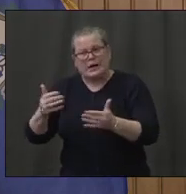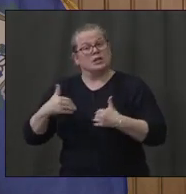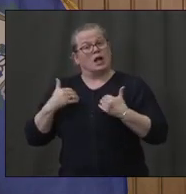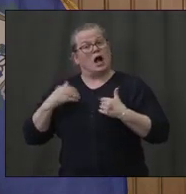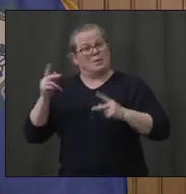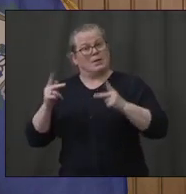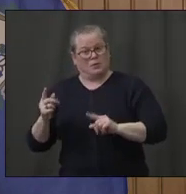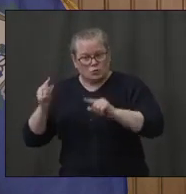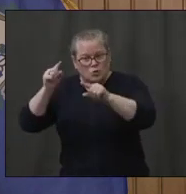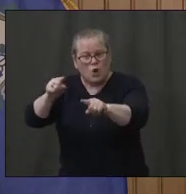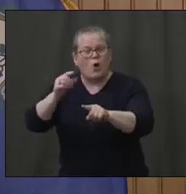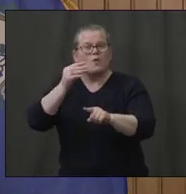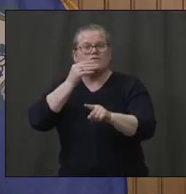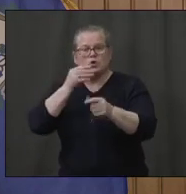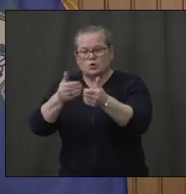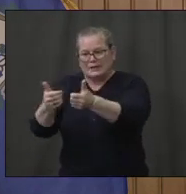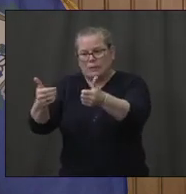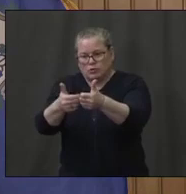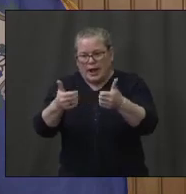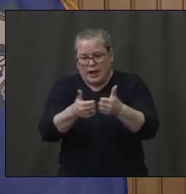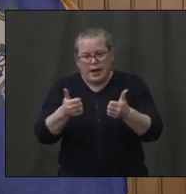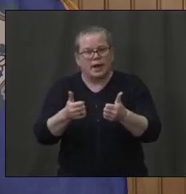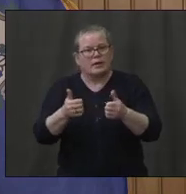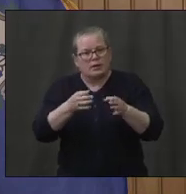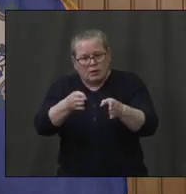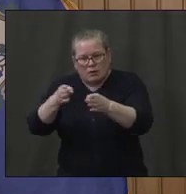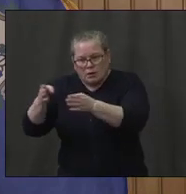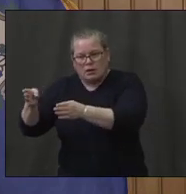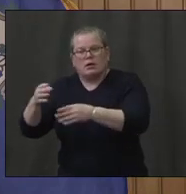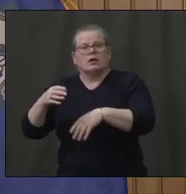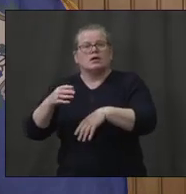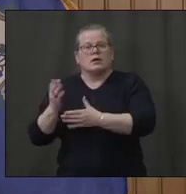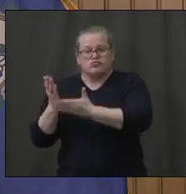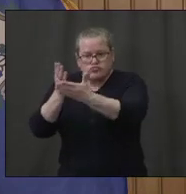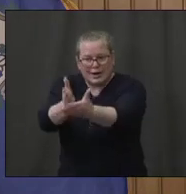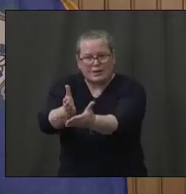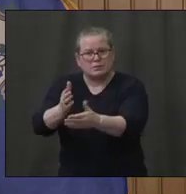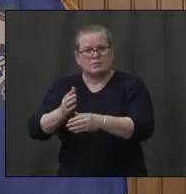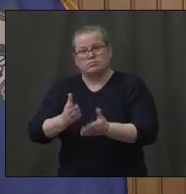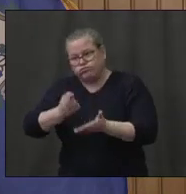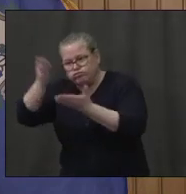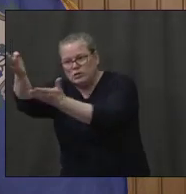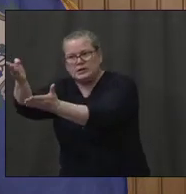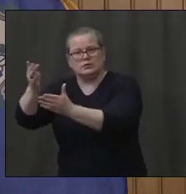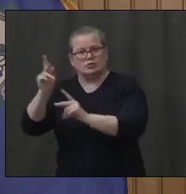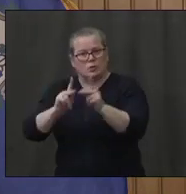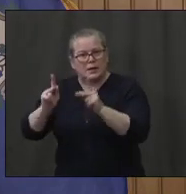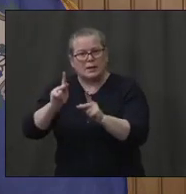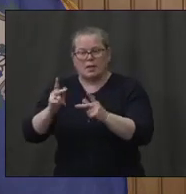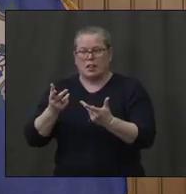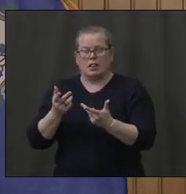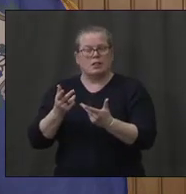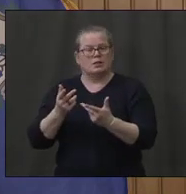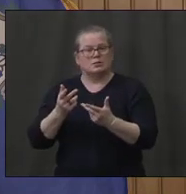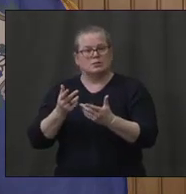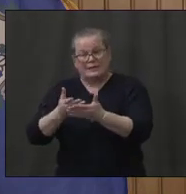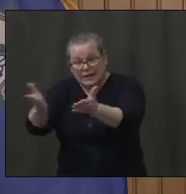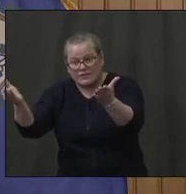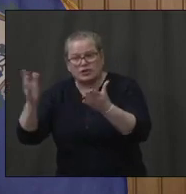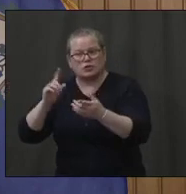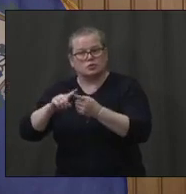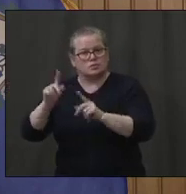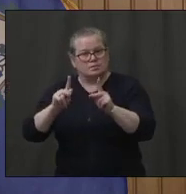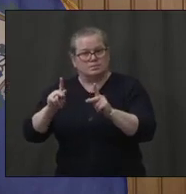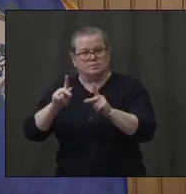We need them to help sort food, maybe get that food to the food pantry. We need younger folks there to be able to help get that food out